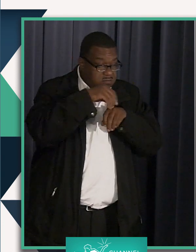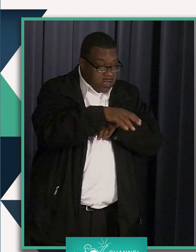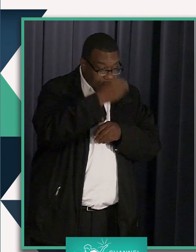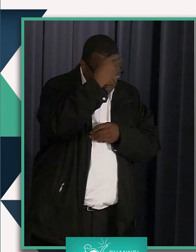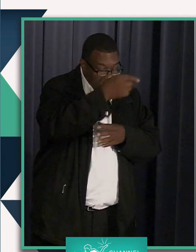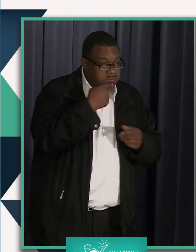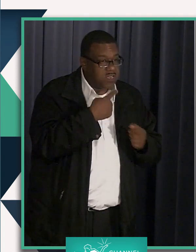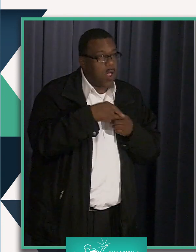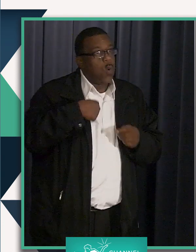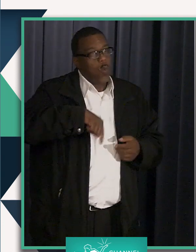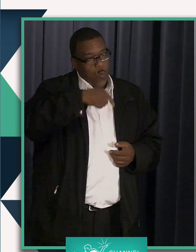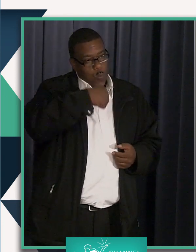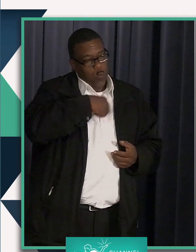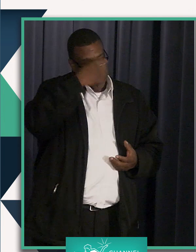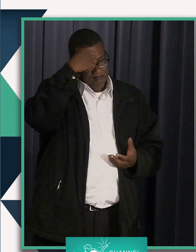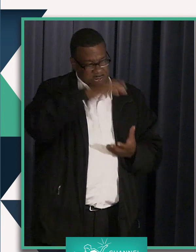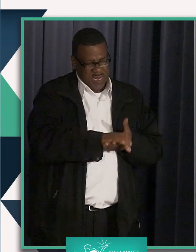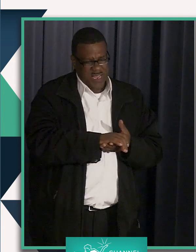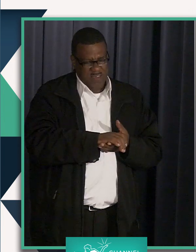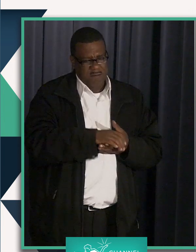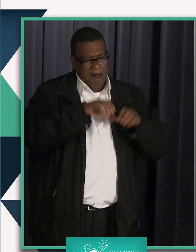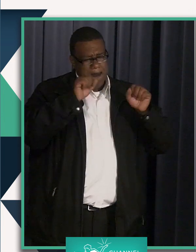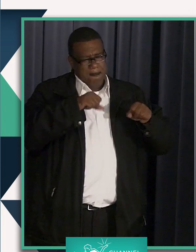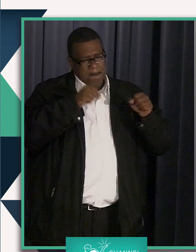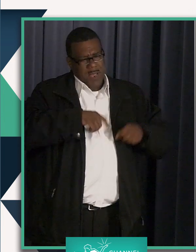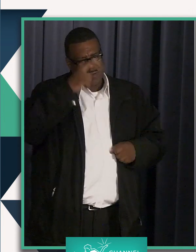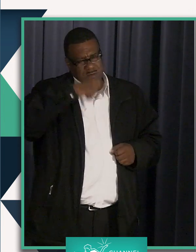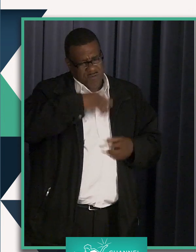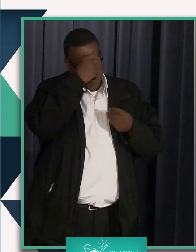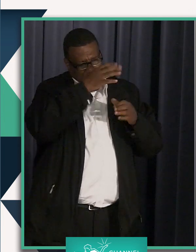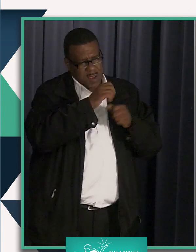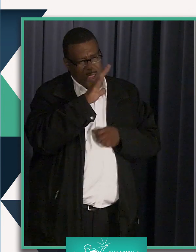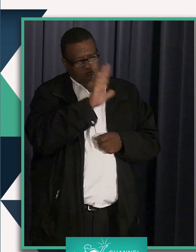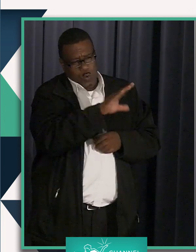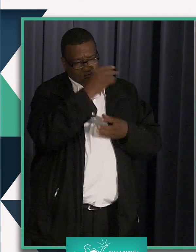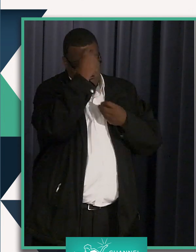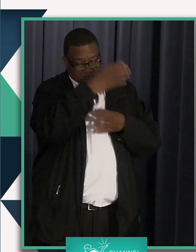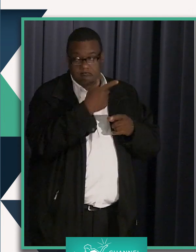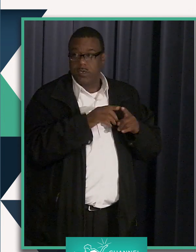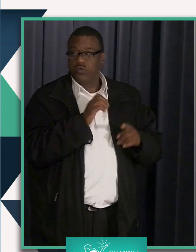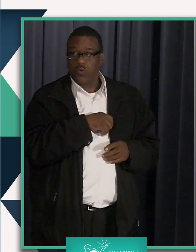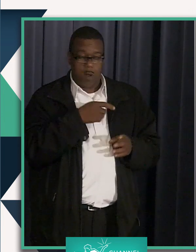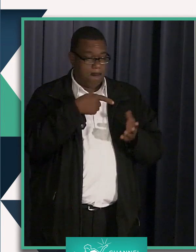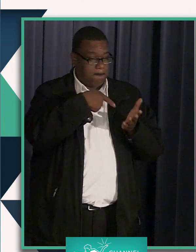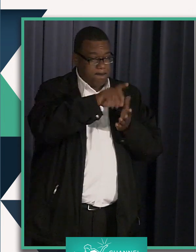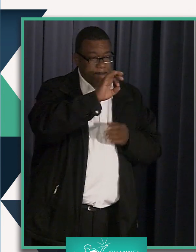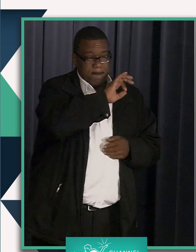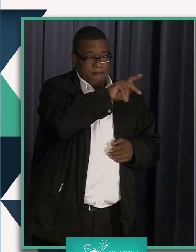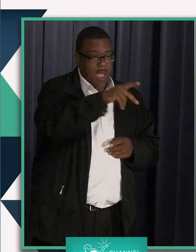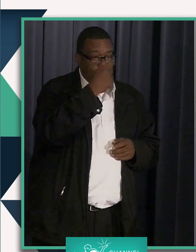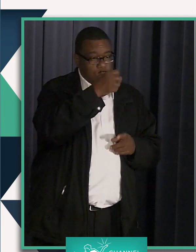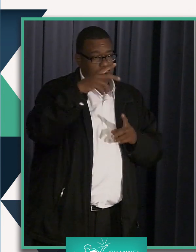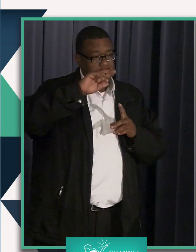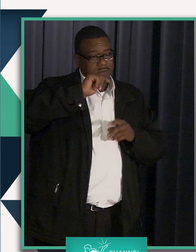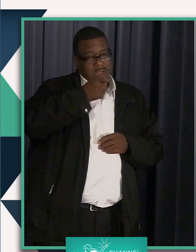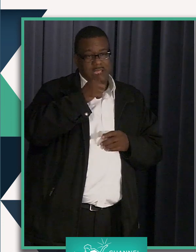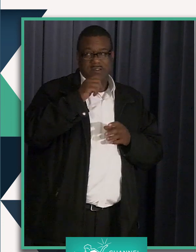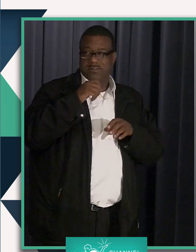we believe there's some possible fraud activity using your information, so your refund or your tax return is on